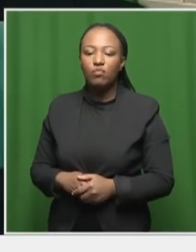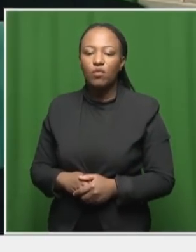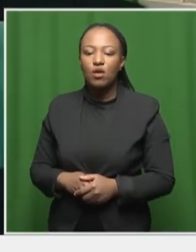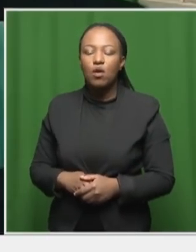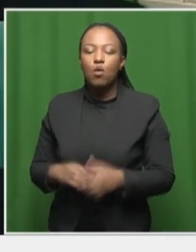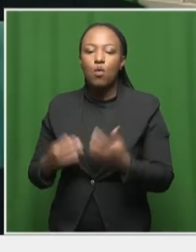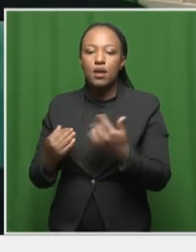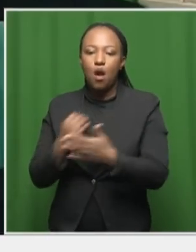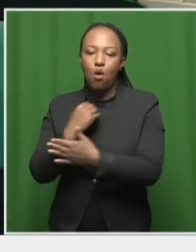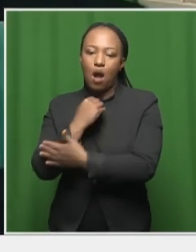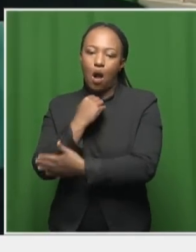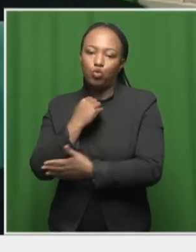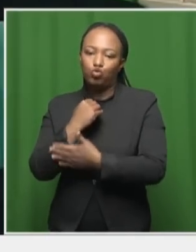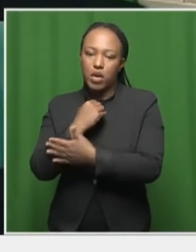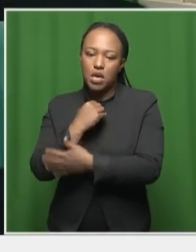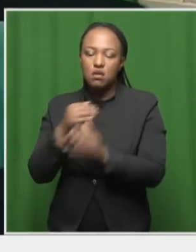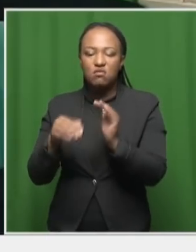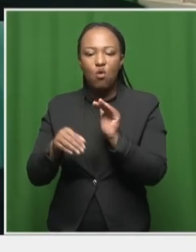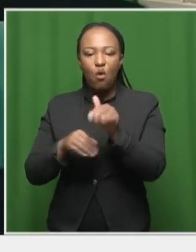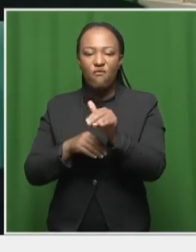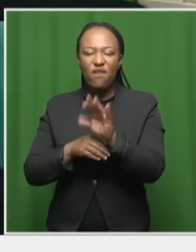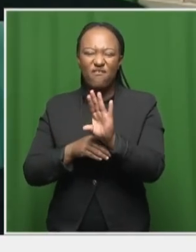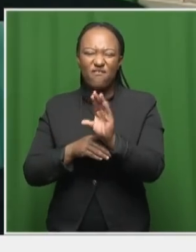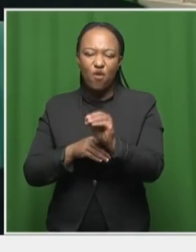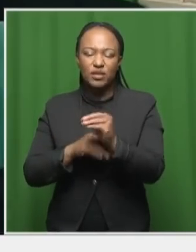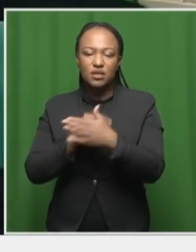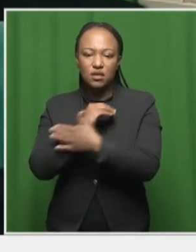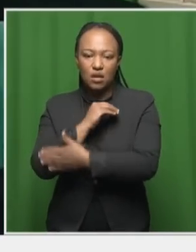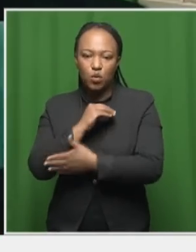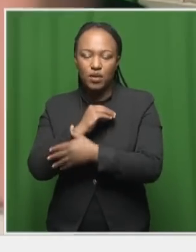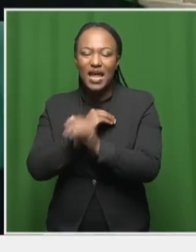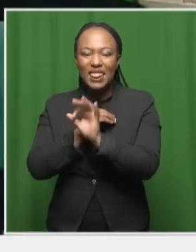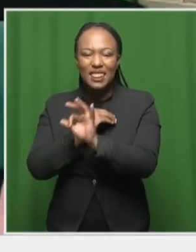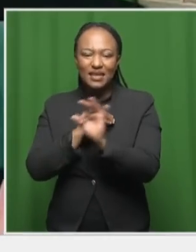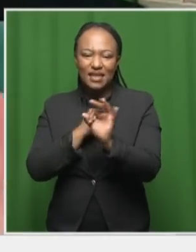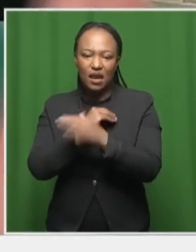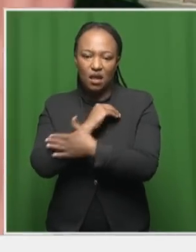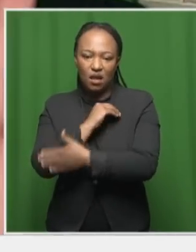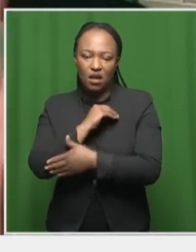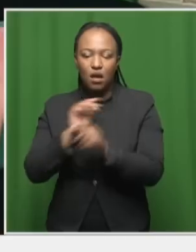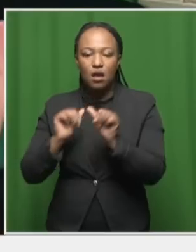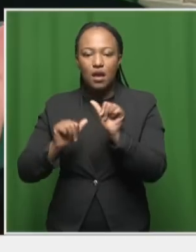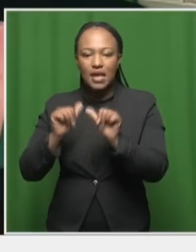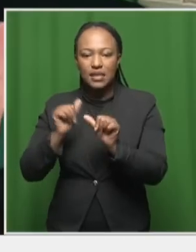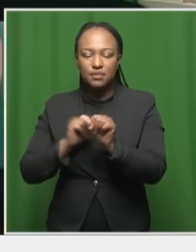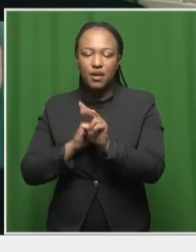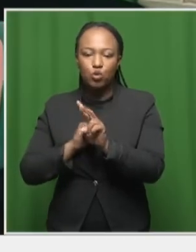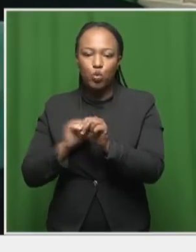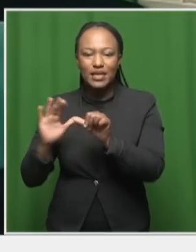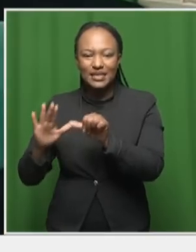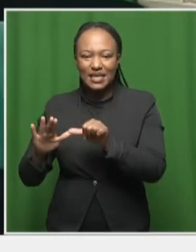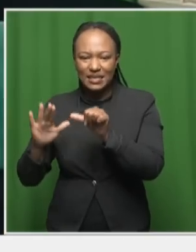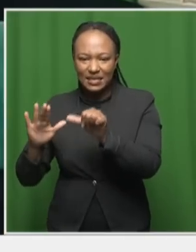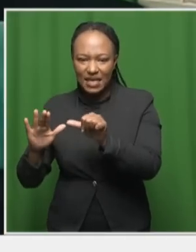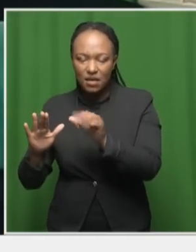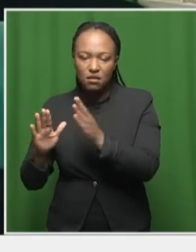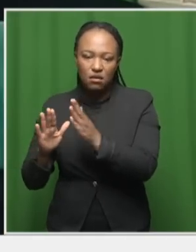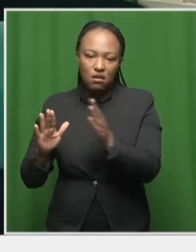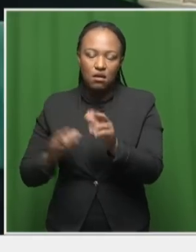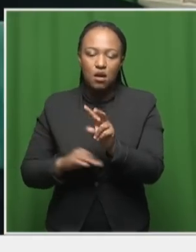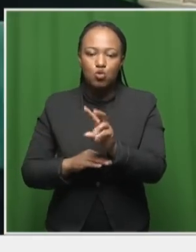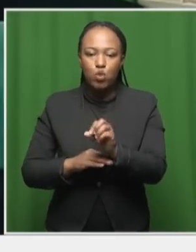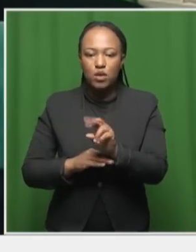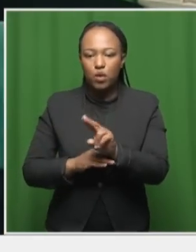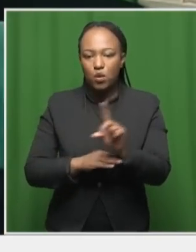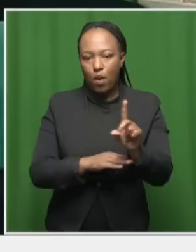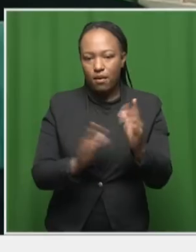40 countries that participate in this, and we have 33 countries that had assessments in 2016 and assessments in 2021. So